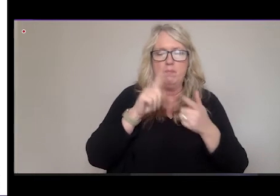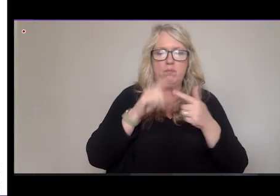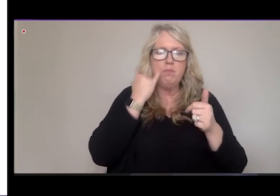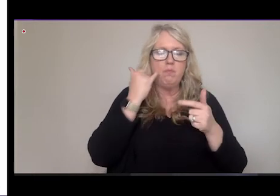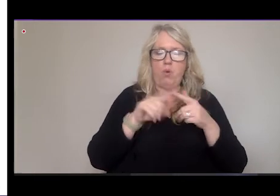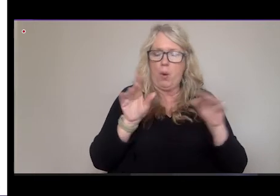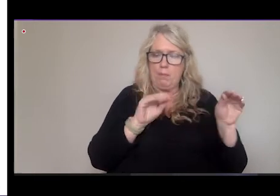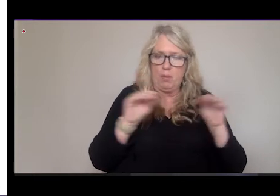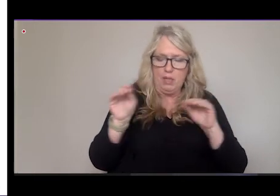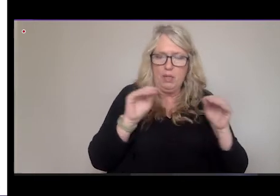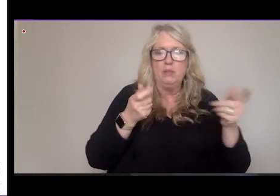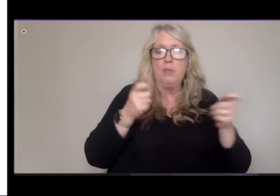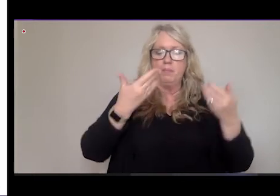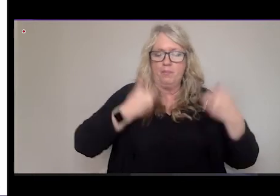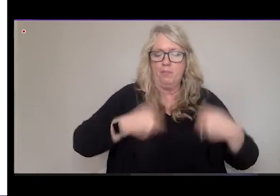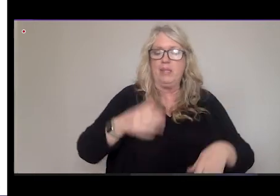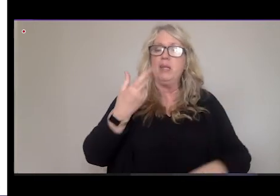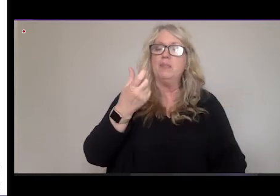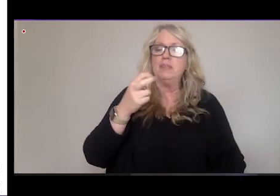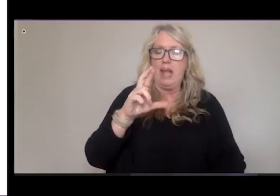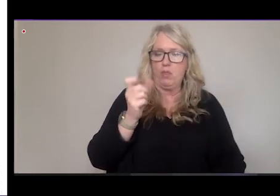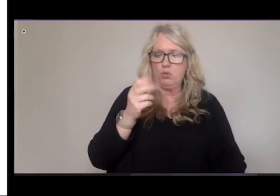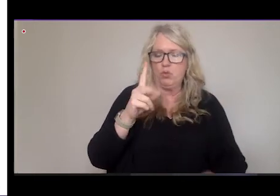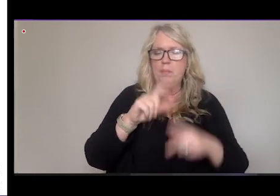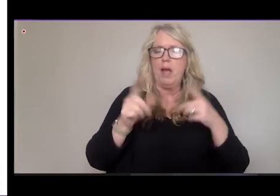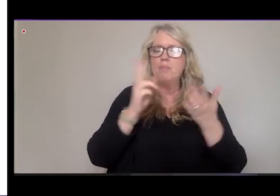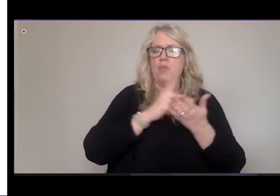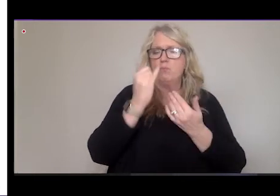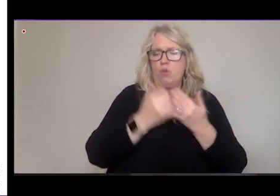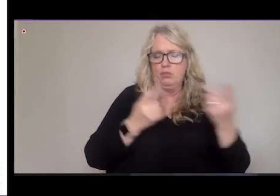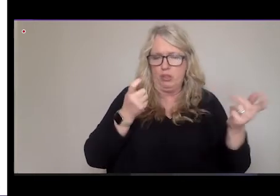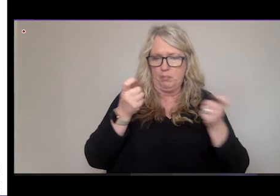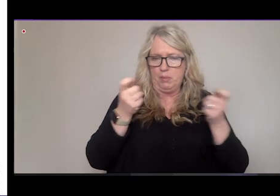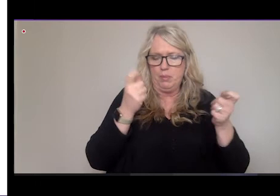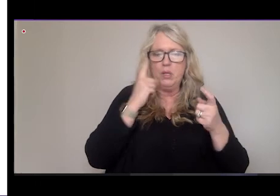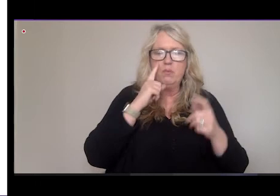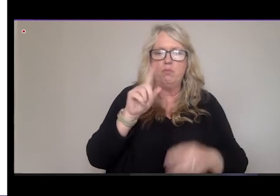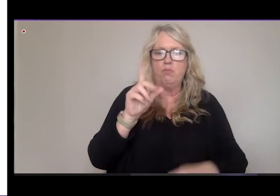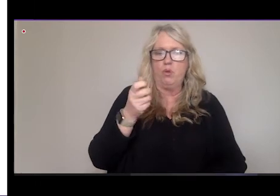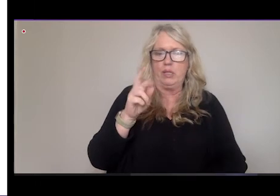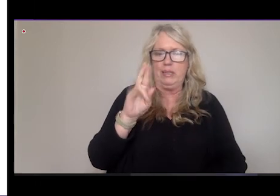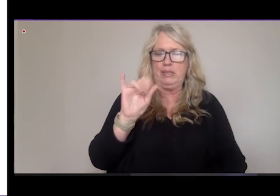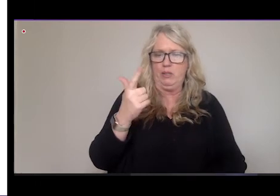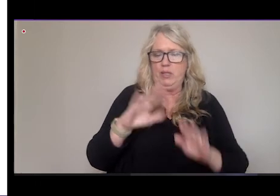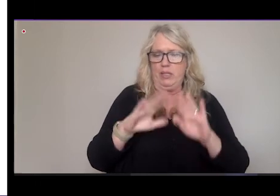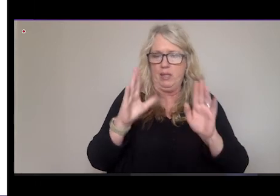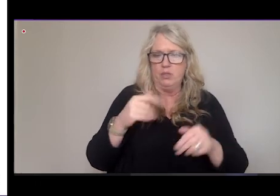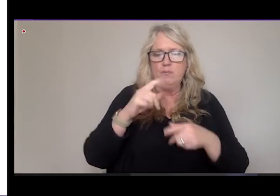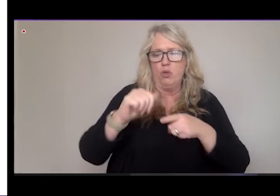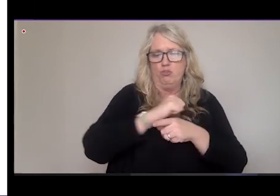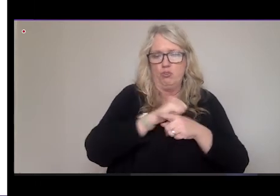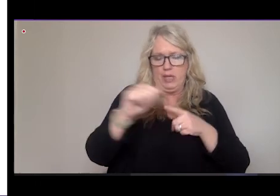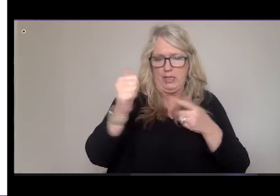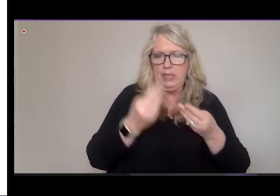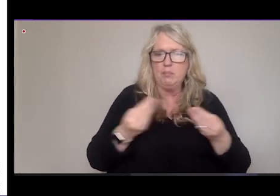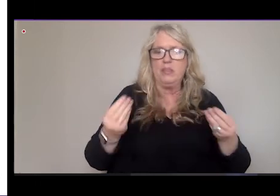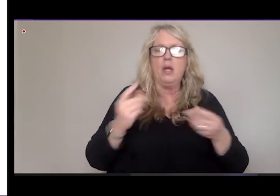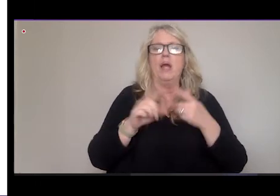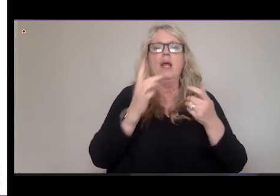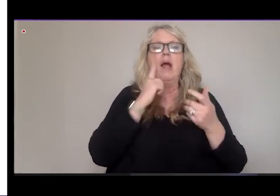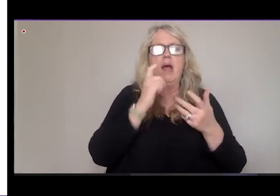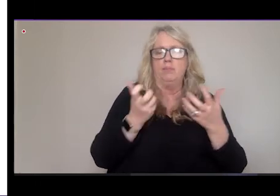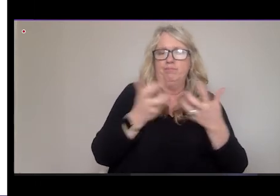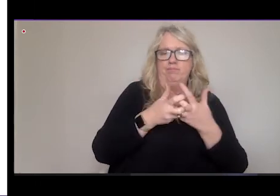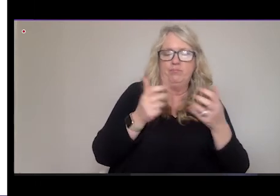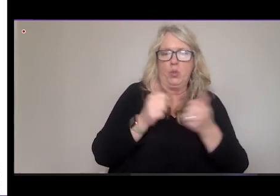National Center for Mobility Management. My name is Heather Service, and I'm the project manager for the National Clearinghouse of Rehabilitation Training